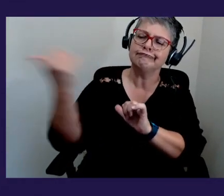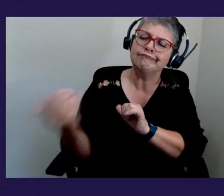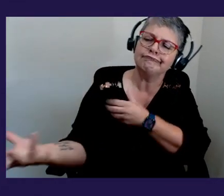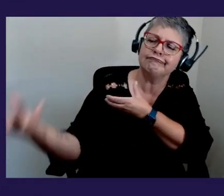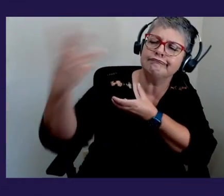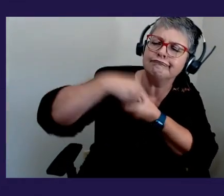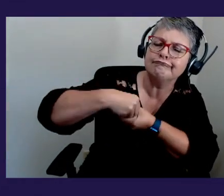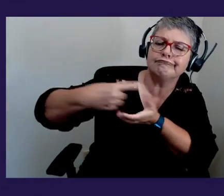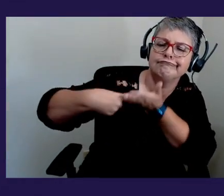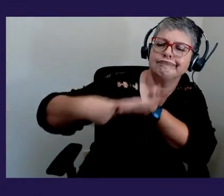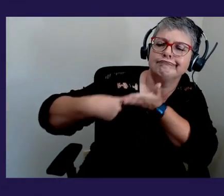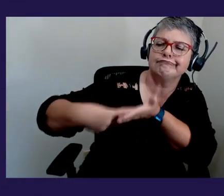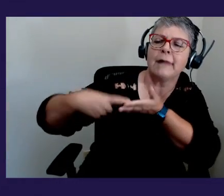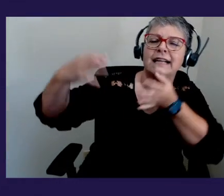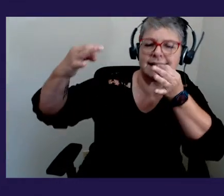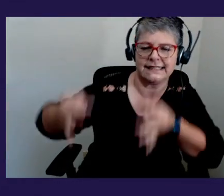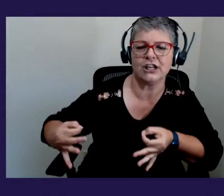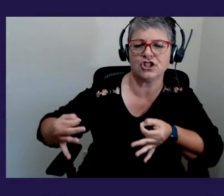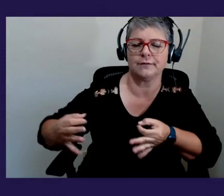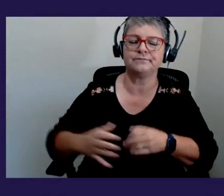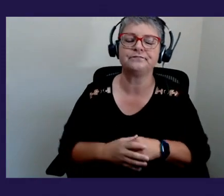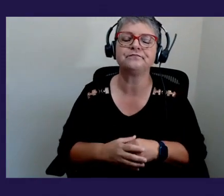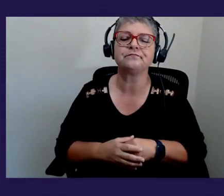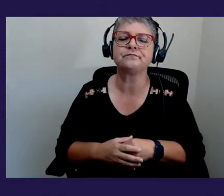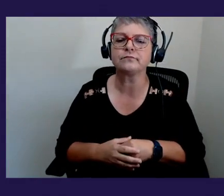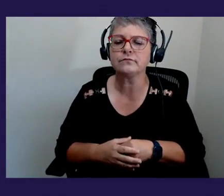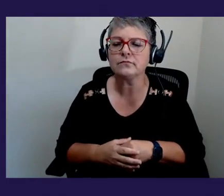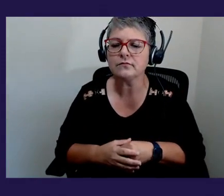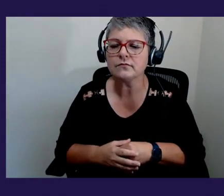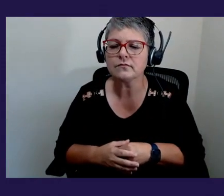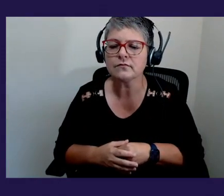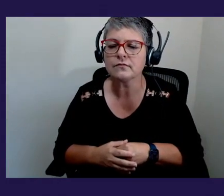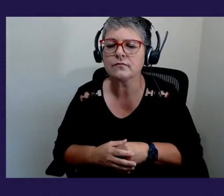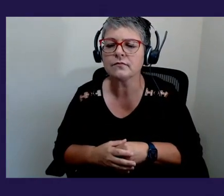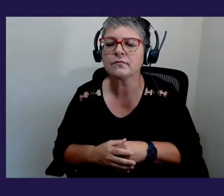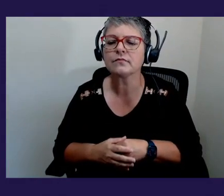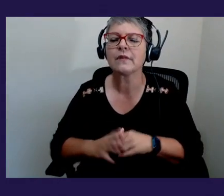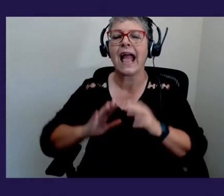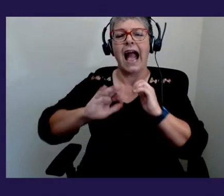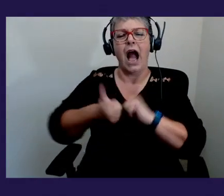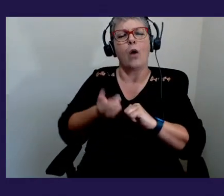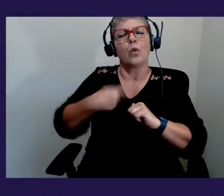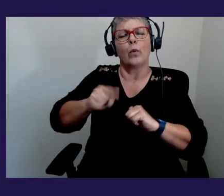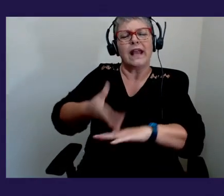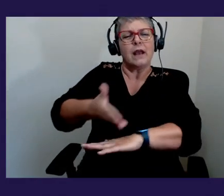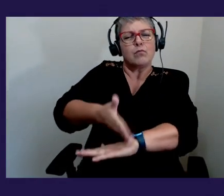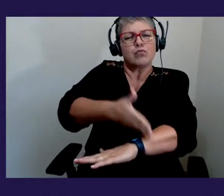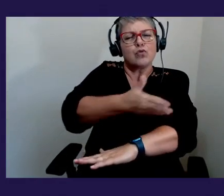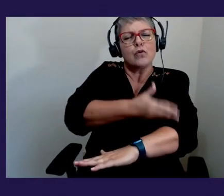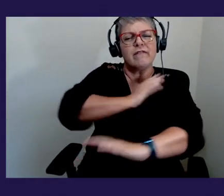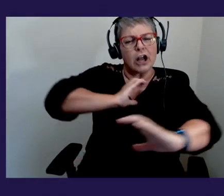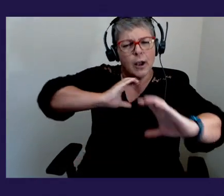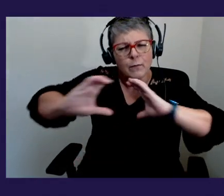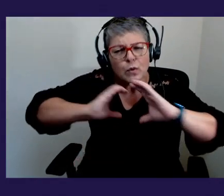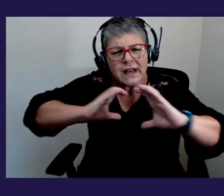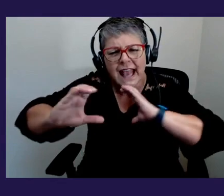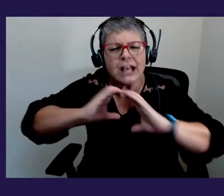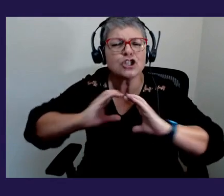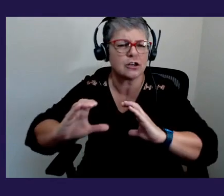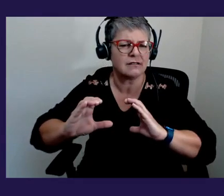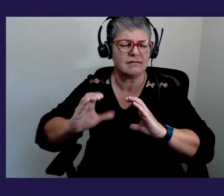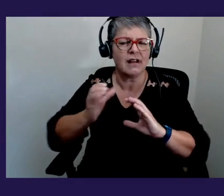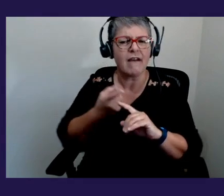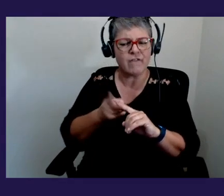do we go about improving the translation and the communication of PHEPR science information?